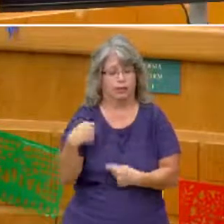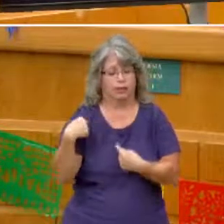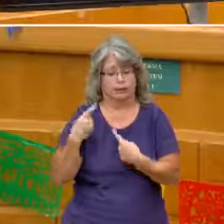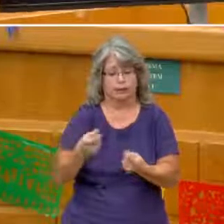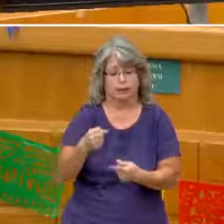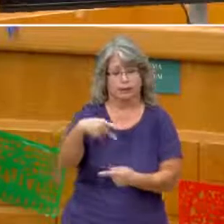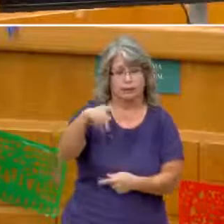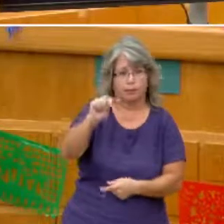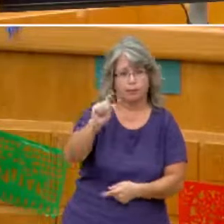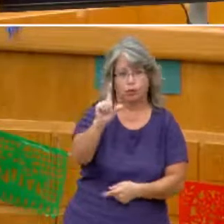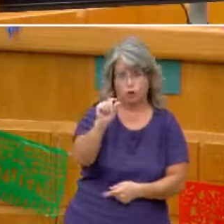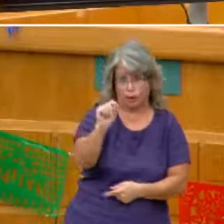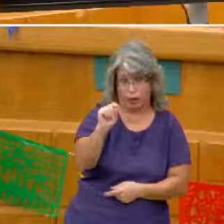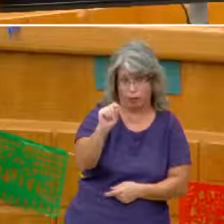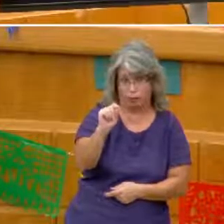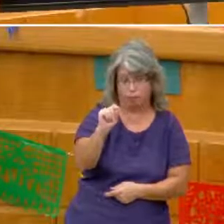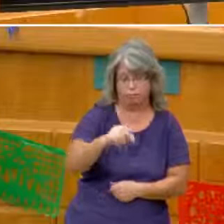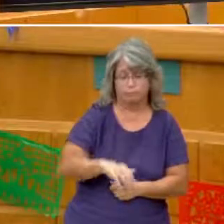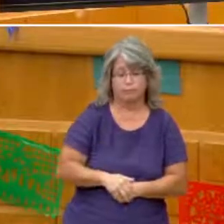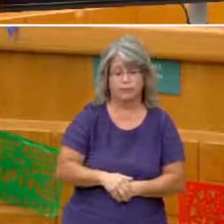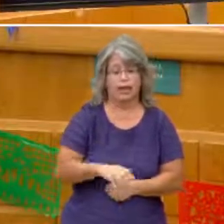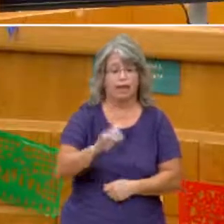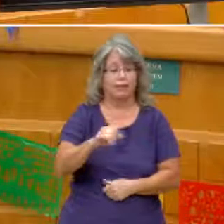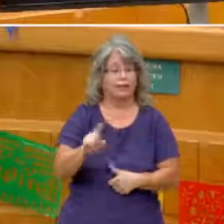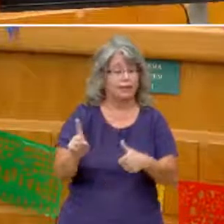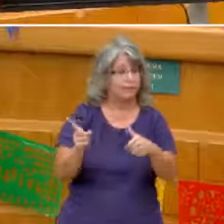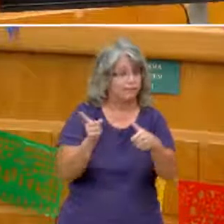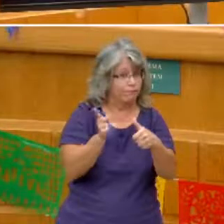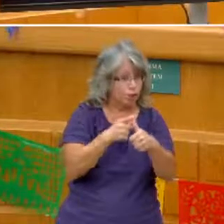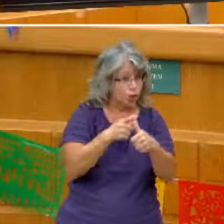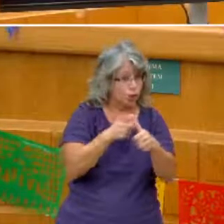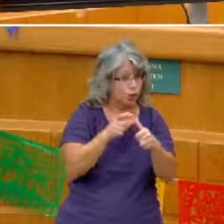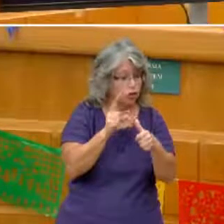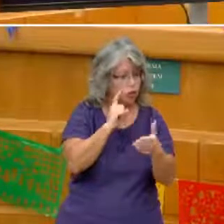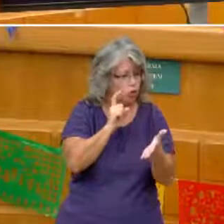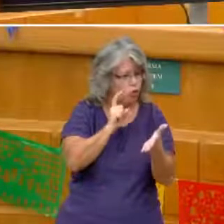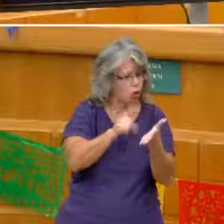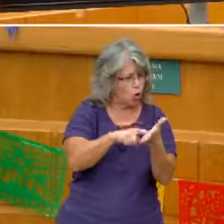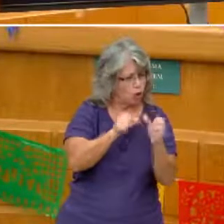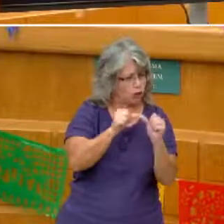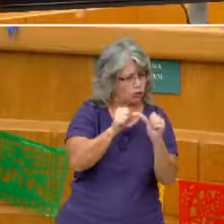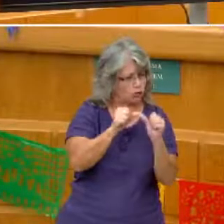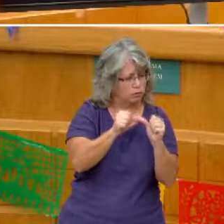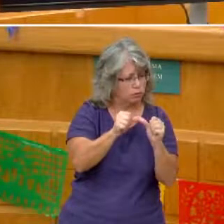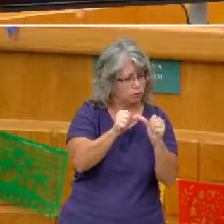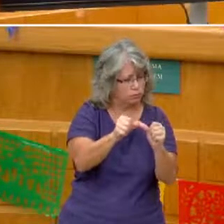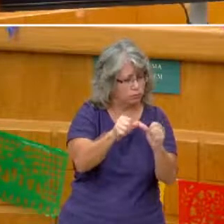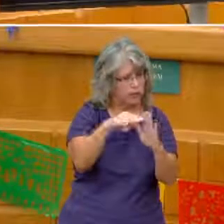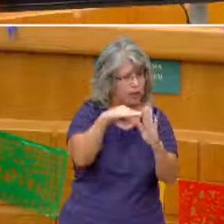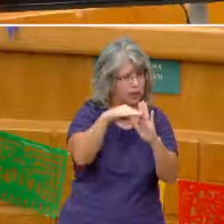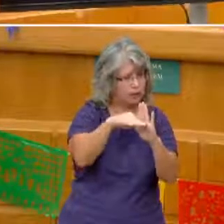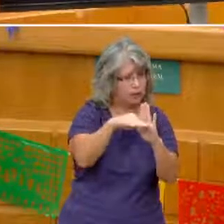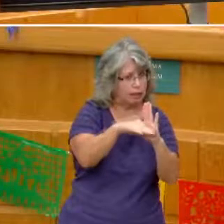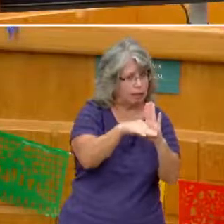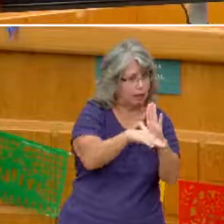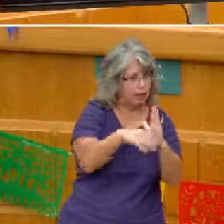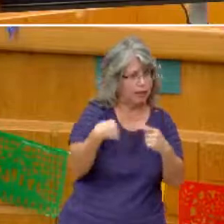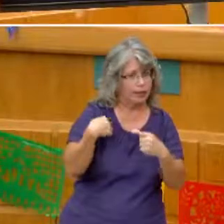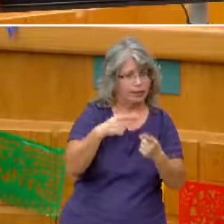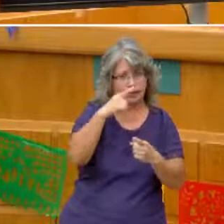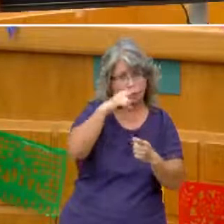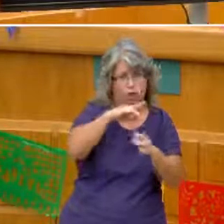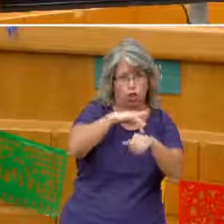20th. It's the first sustained decline in deaths since early summer. So this is all really good news, and I hope it's encouraging